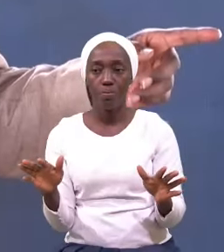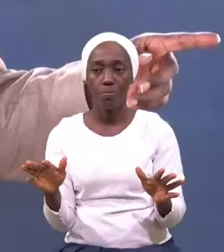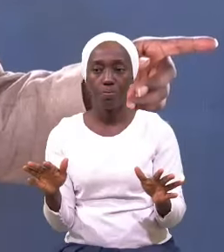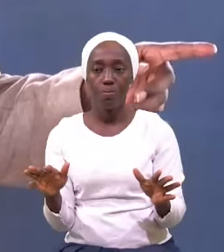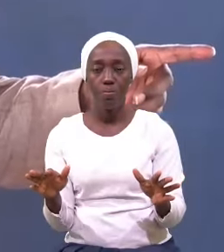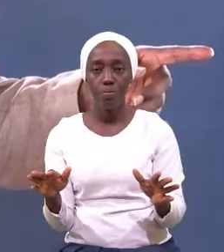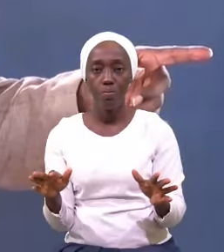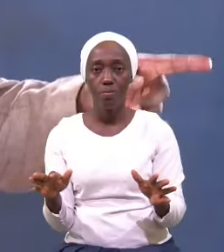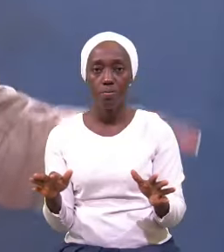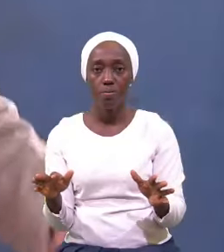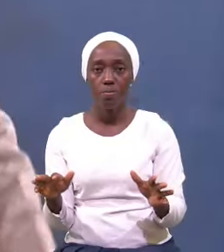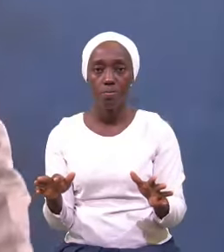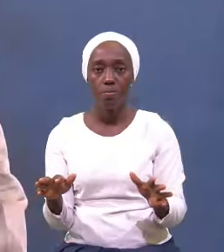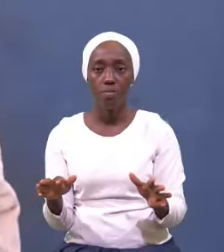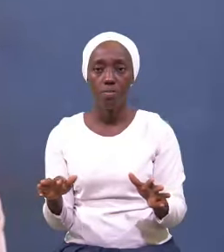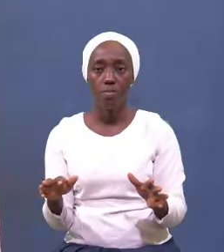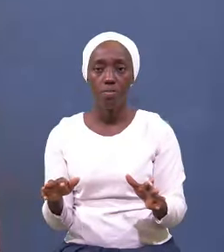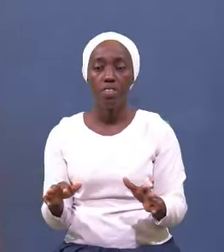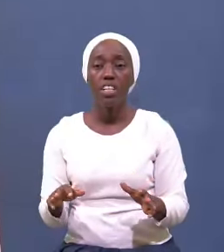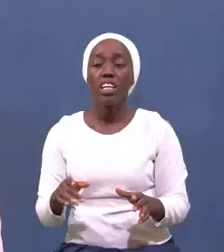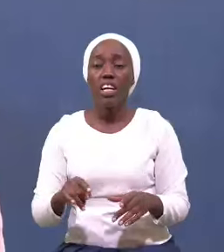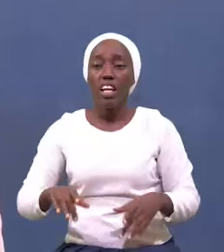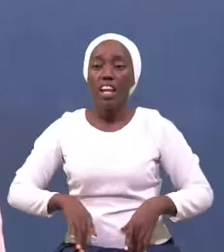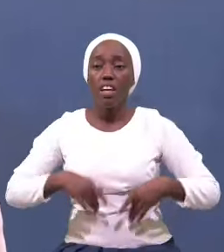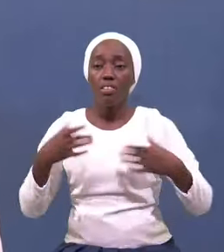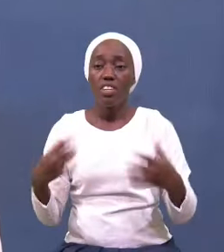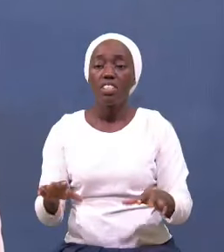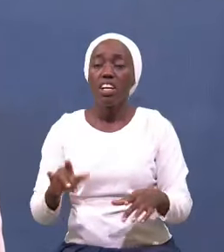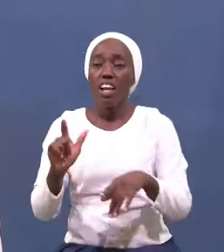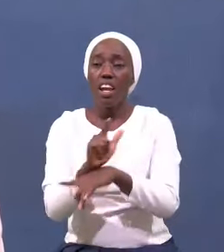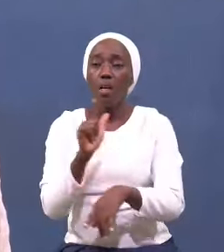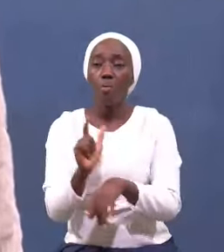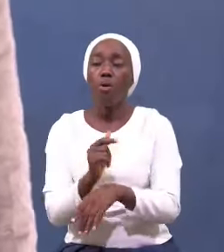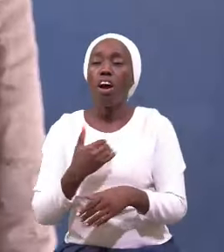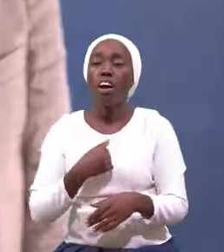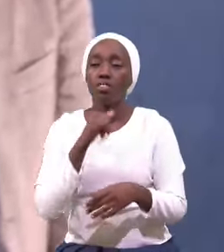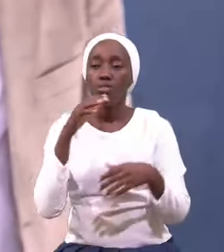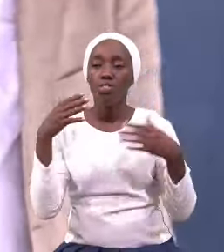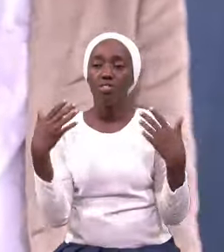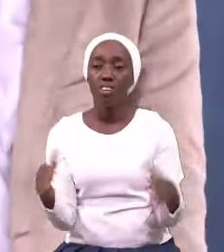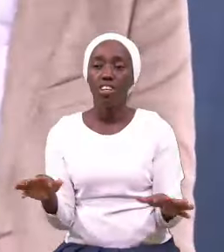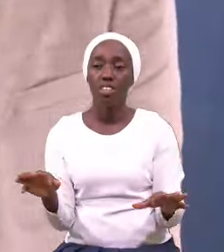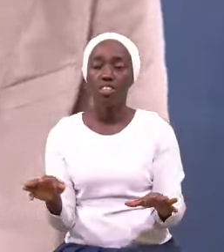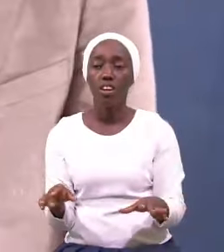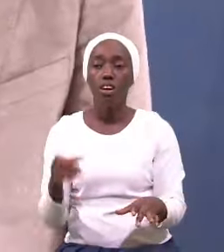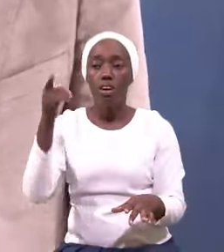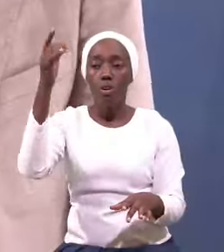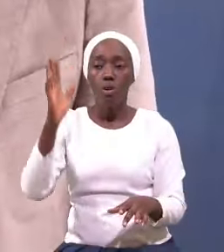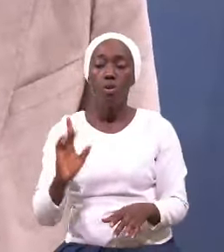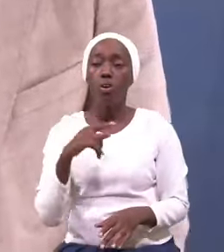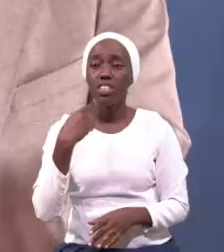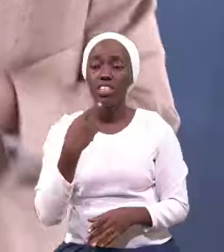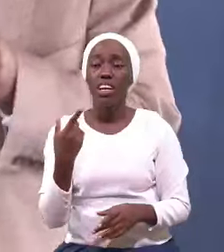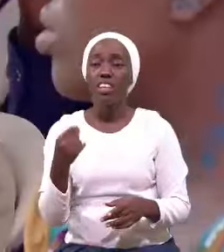Life finishing, labor has not finished. And God said, the